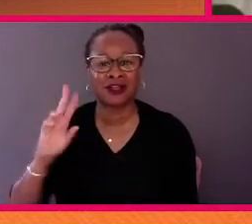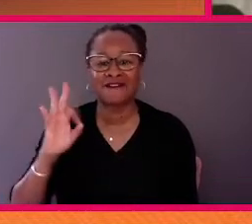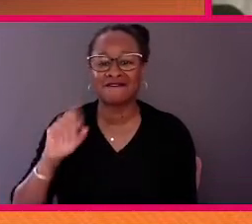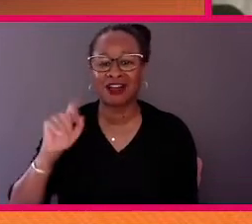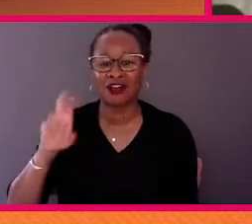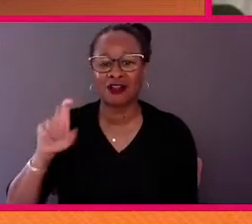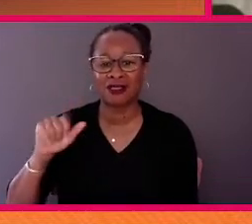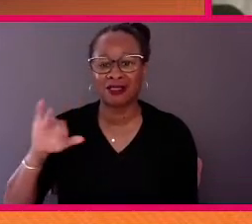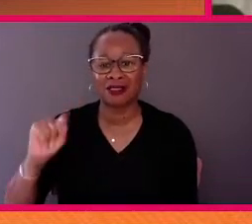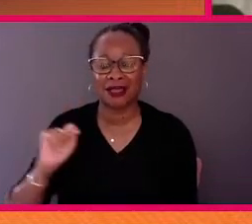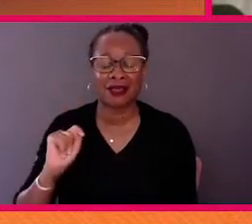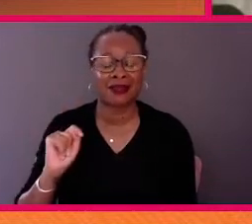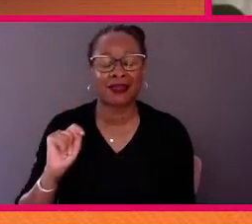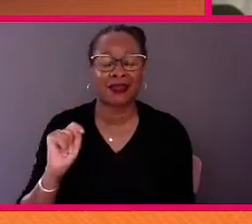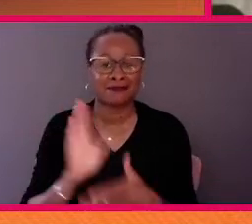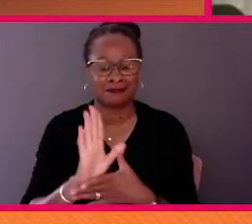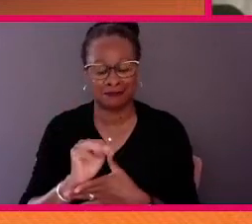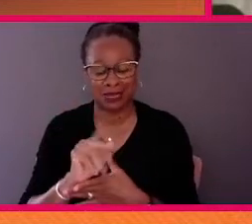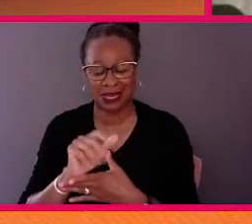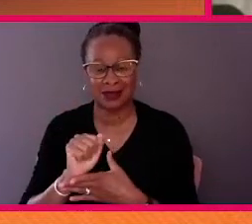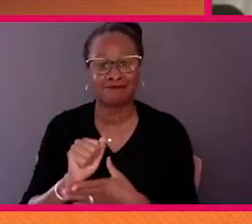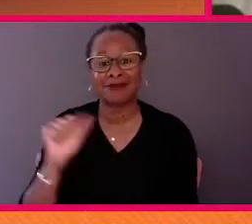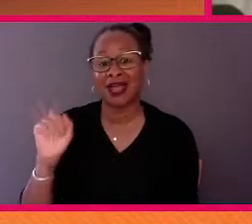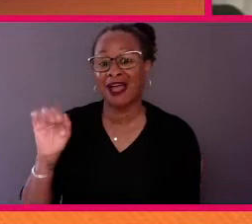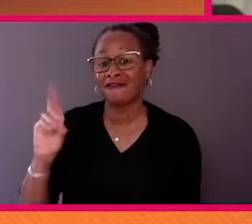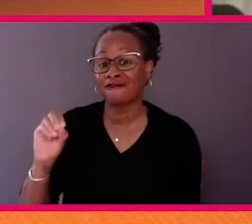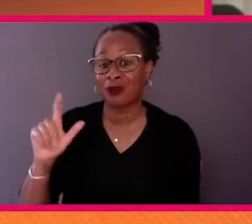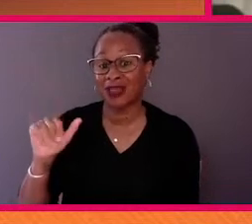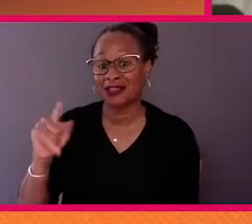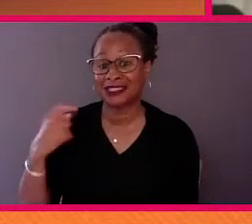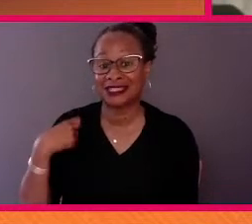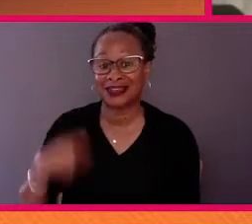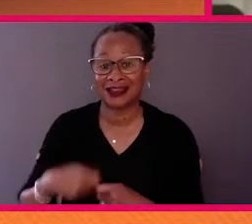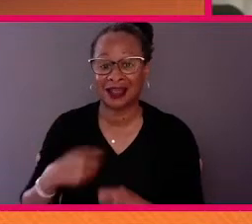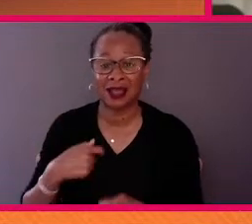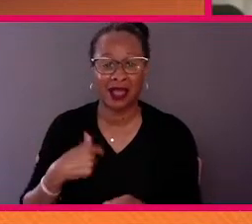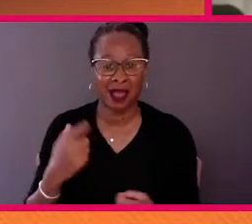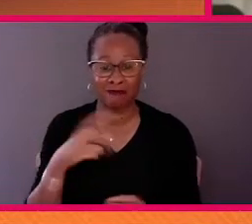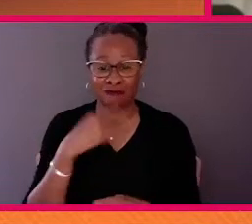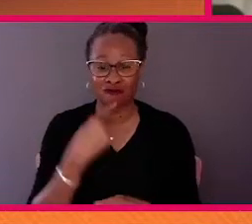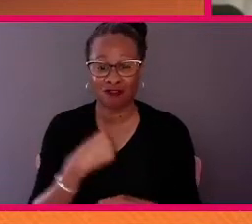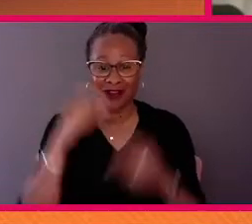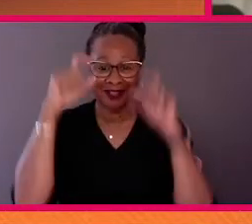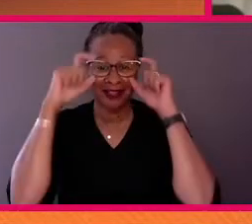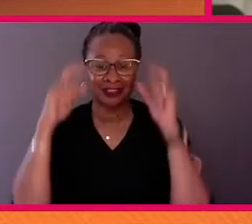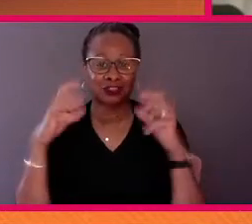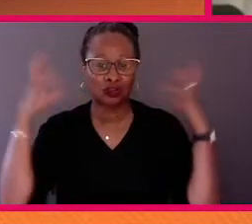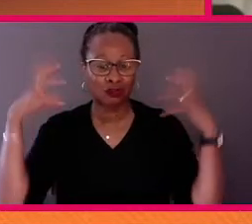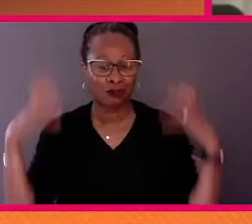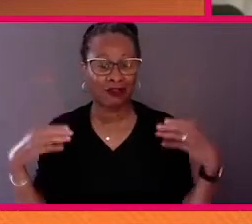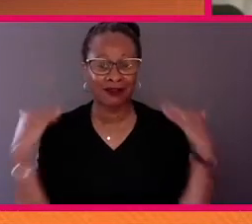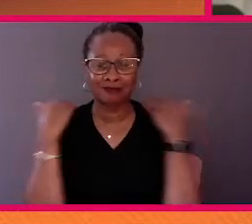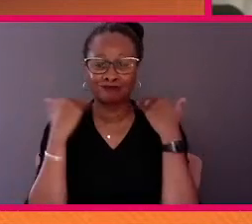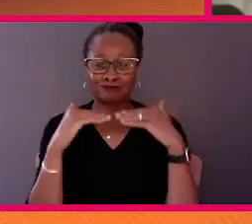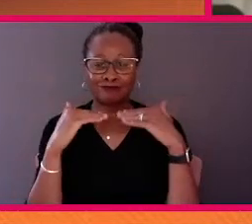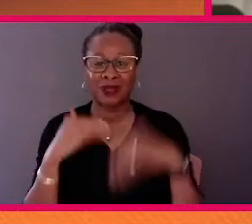Afro-Latina with red glasses and curly chin-length hair. I have a green sweater on